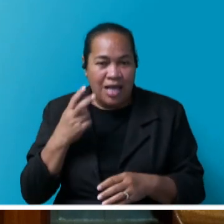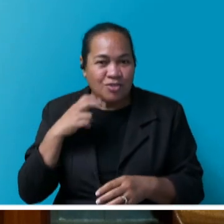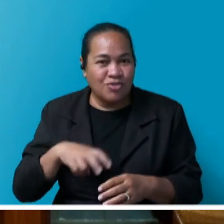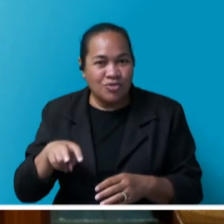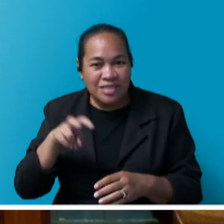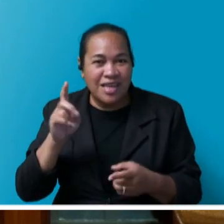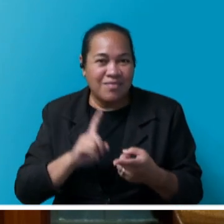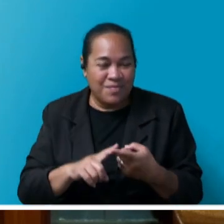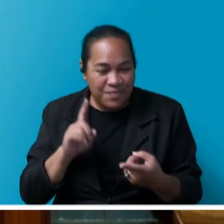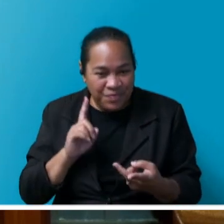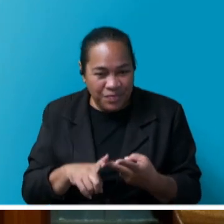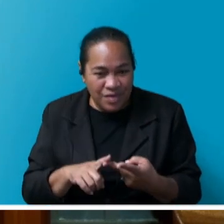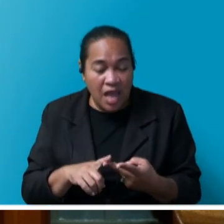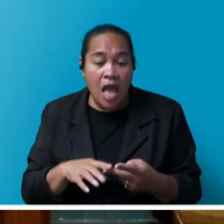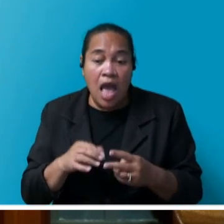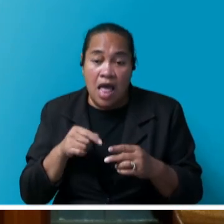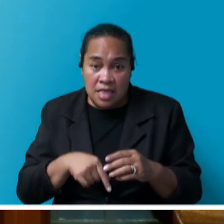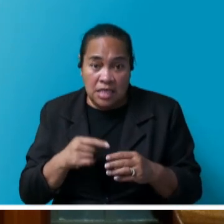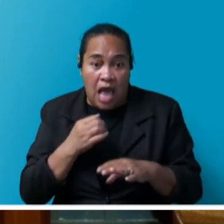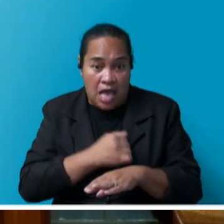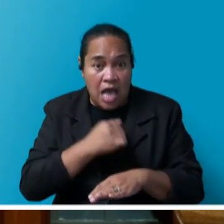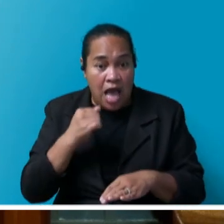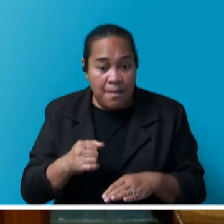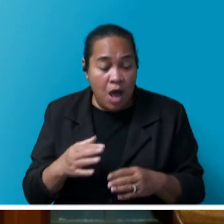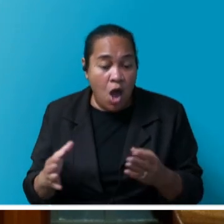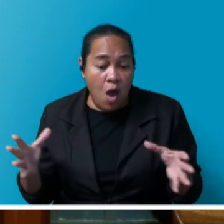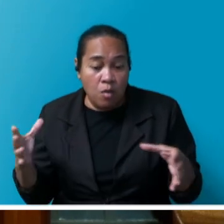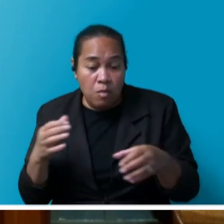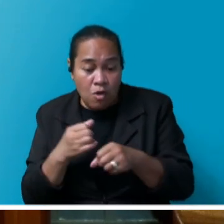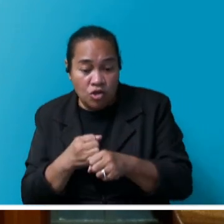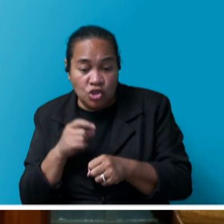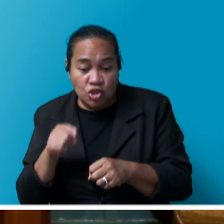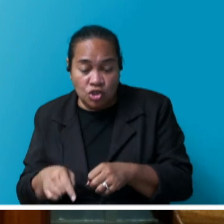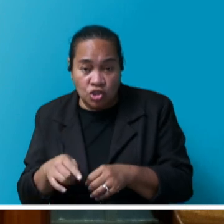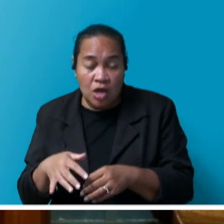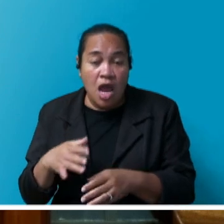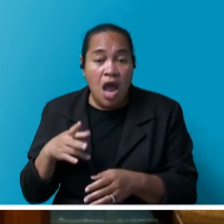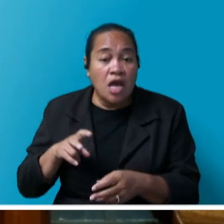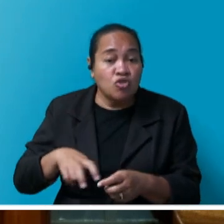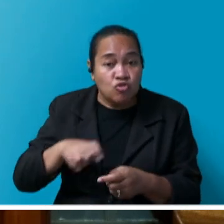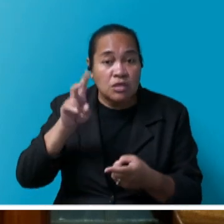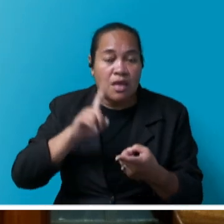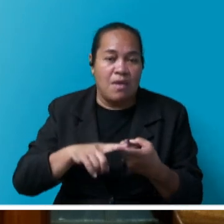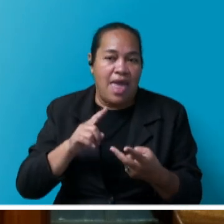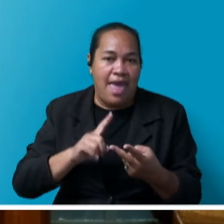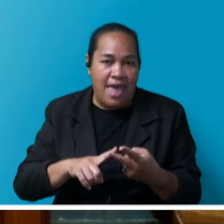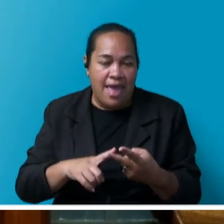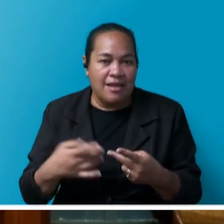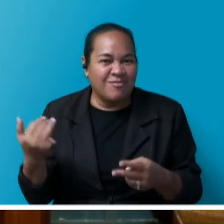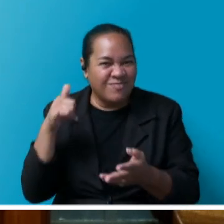outset, under the coalition government, the merger of the Tourism and Civil Aviation departments into one has been a transformative